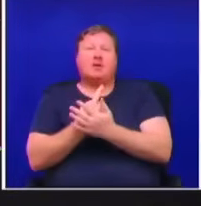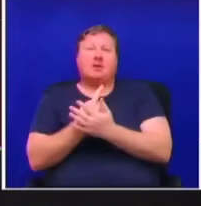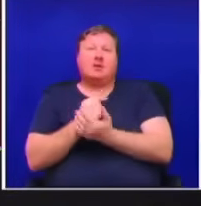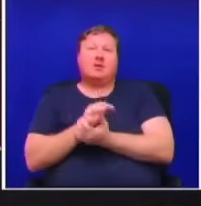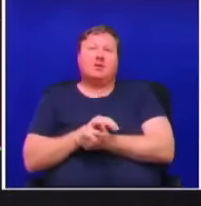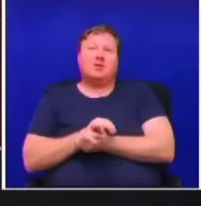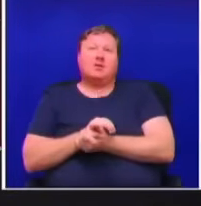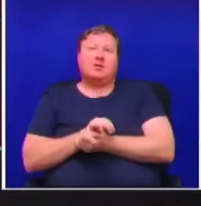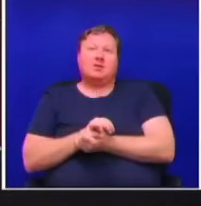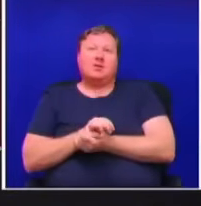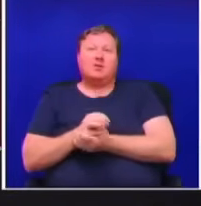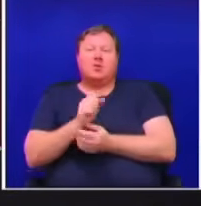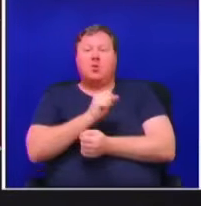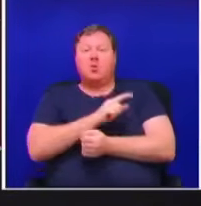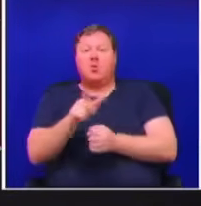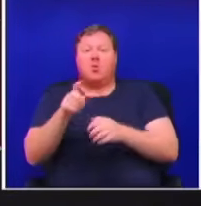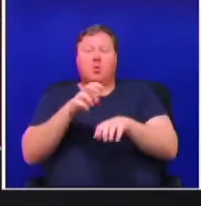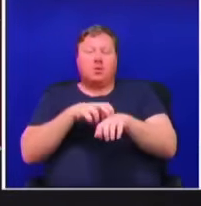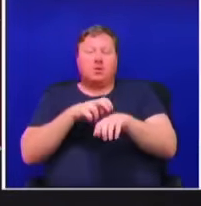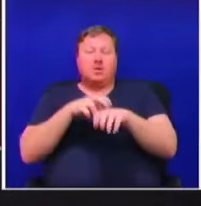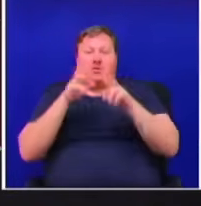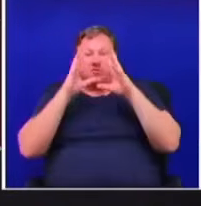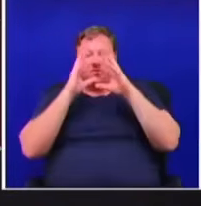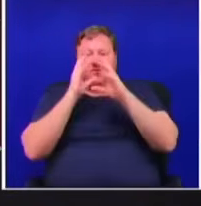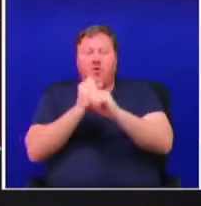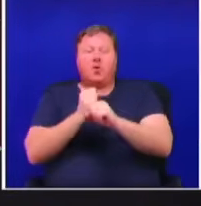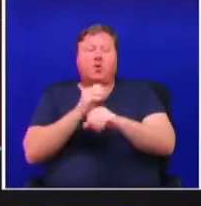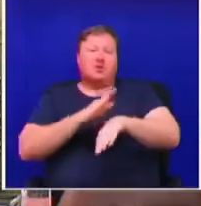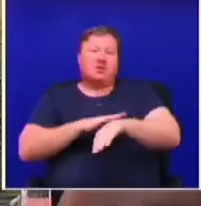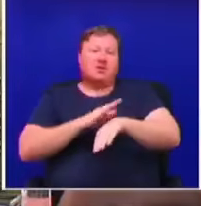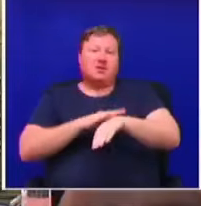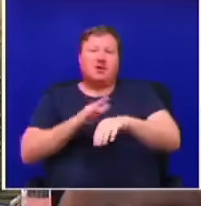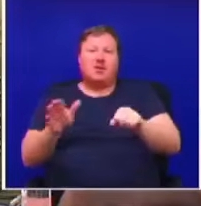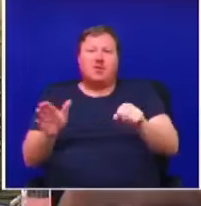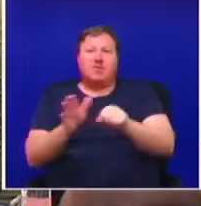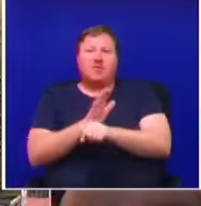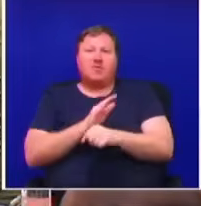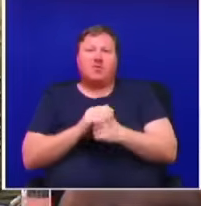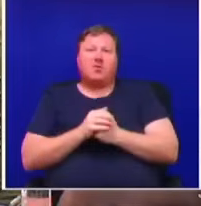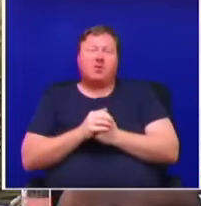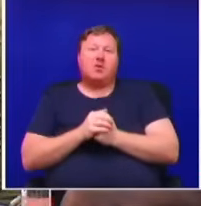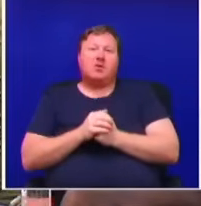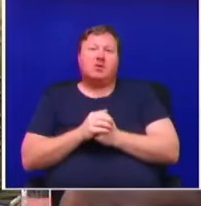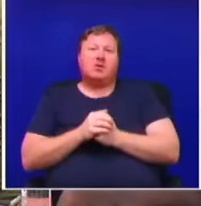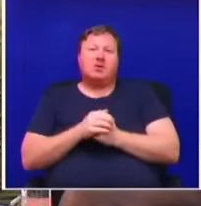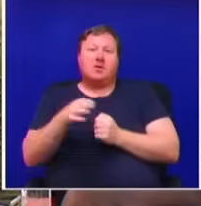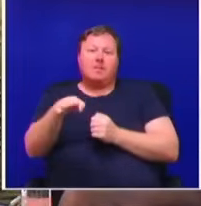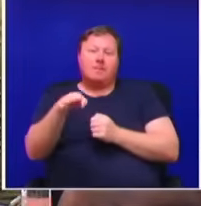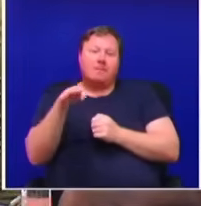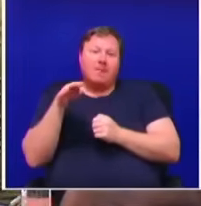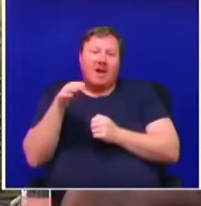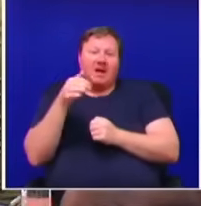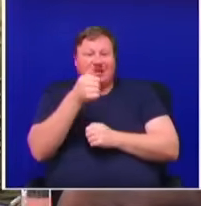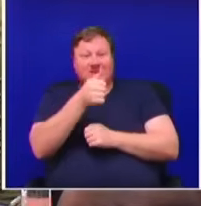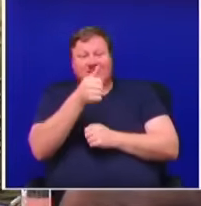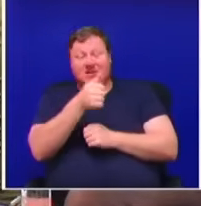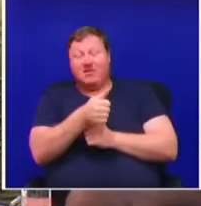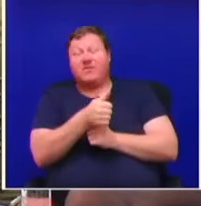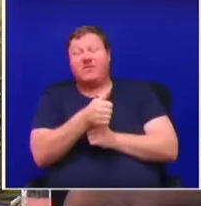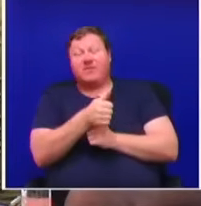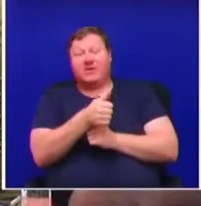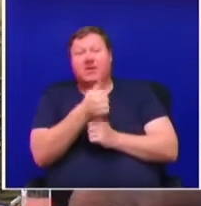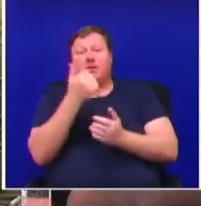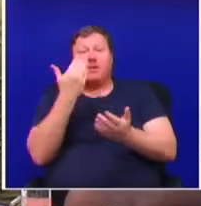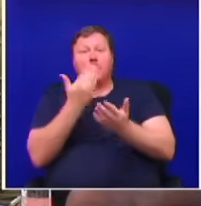all that we need to focus on is the time frame through which the bank itself will be able